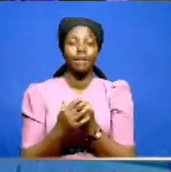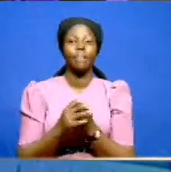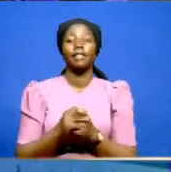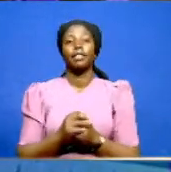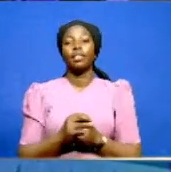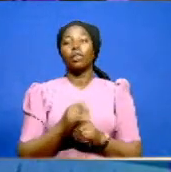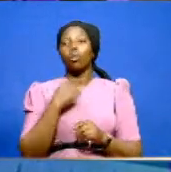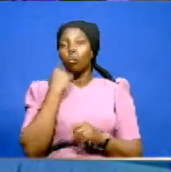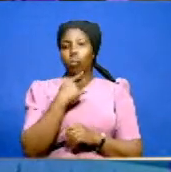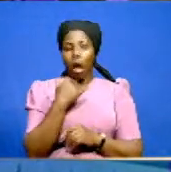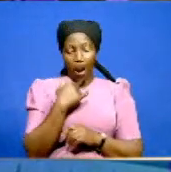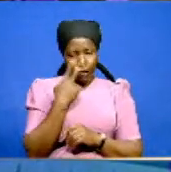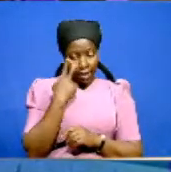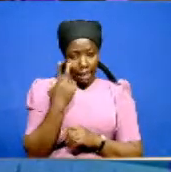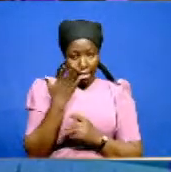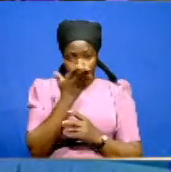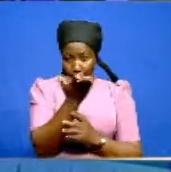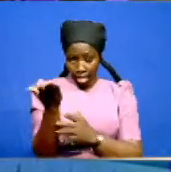that I've seen here,